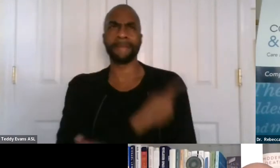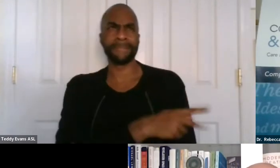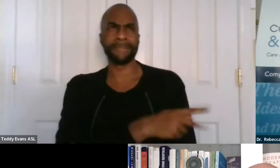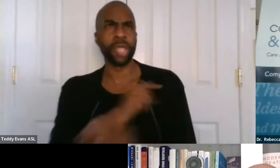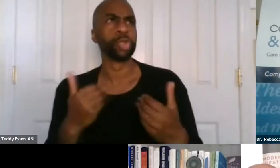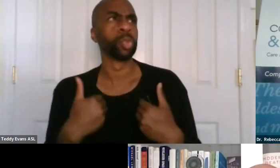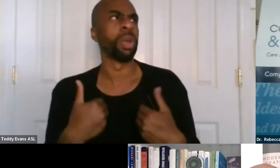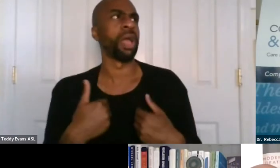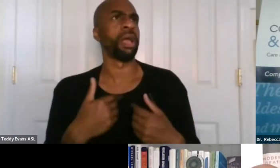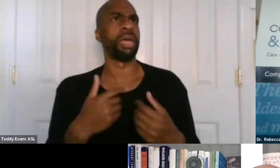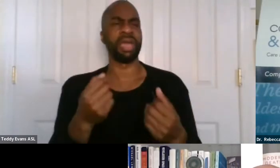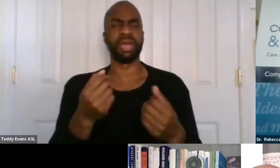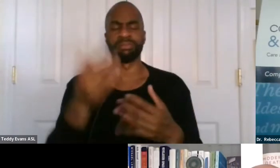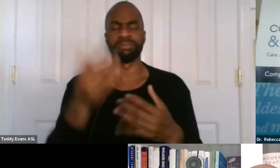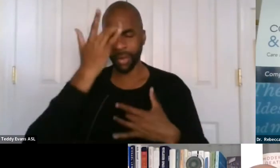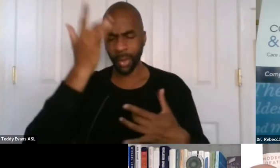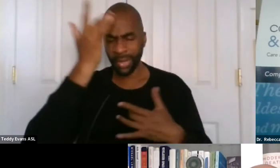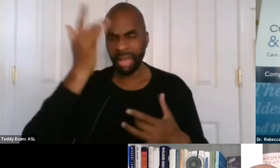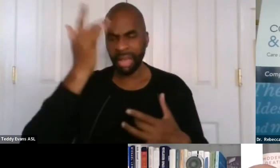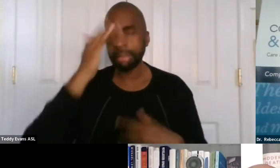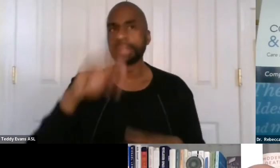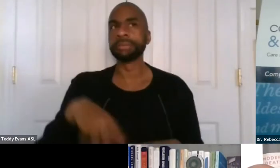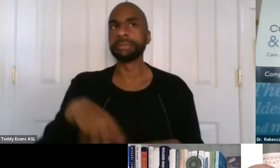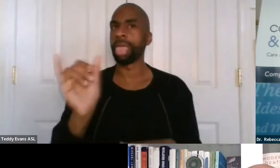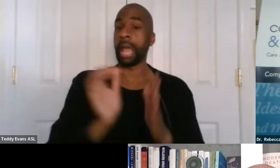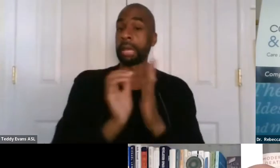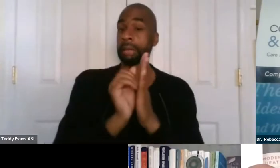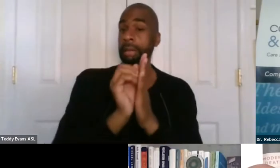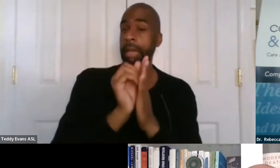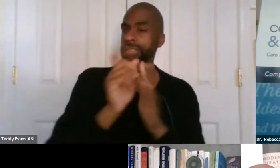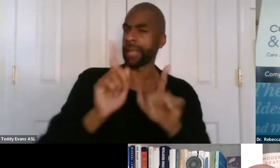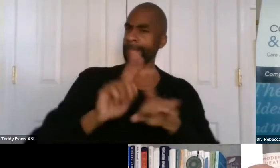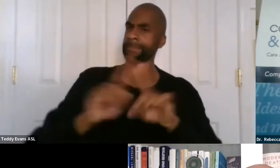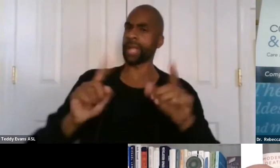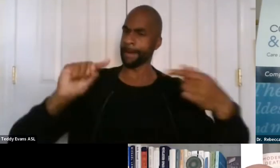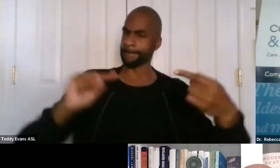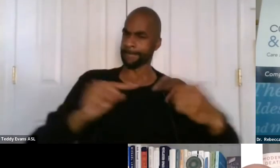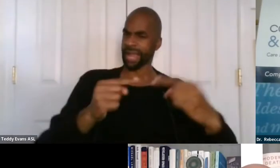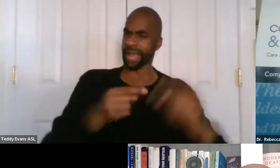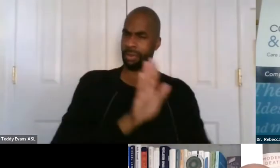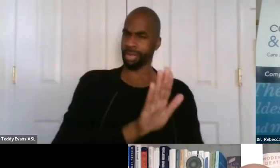cancer, et cetera, who were essentially whose pain was not attended to in any way whatsoever.